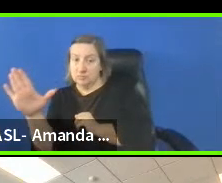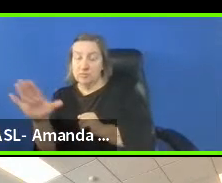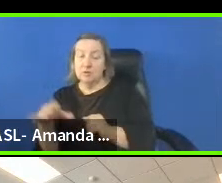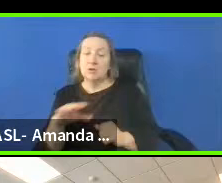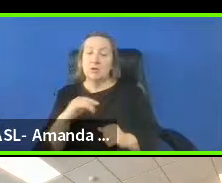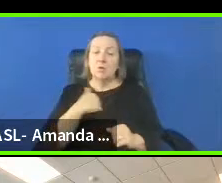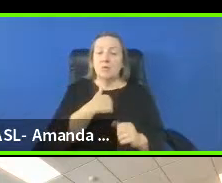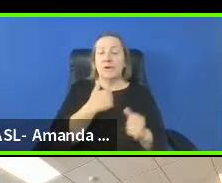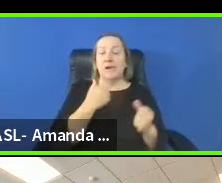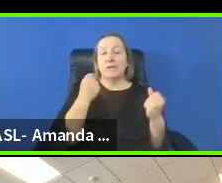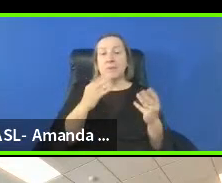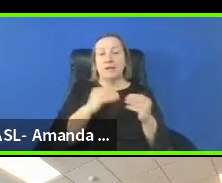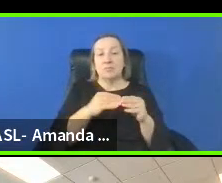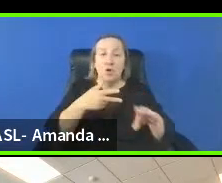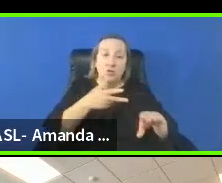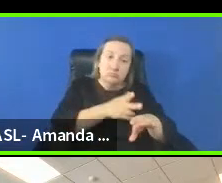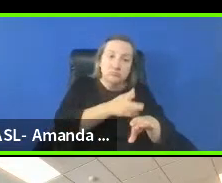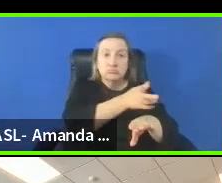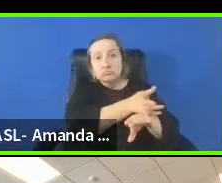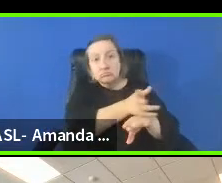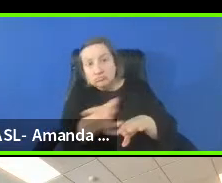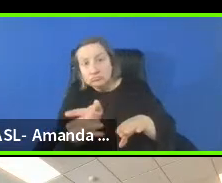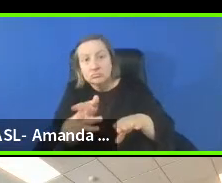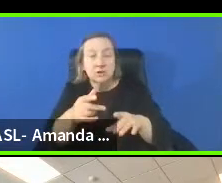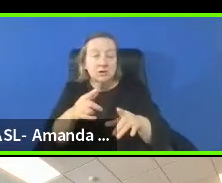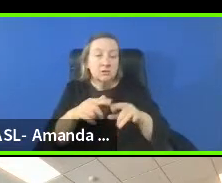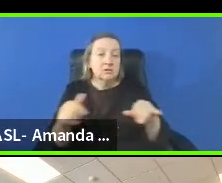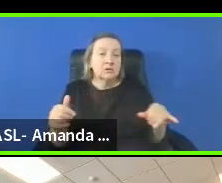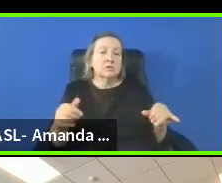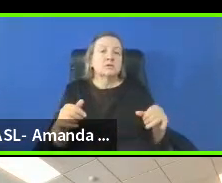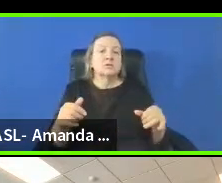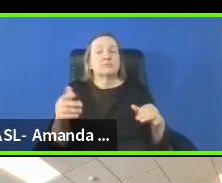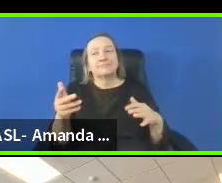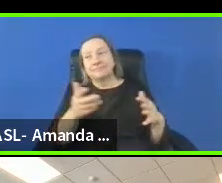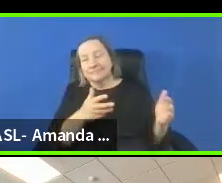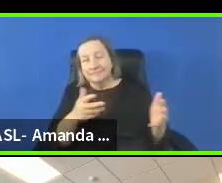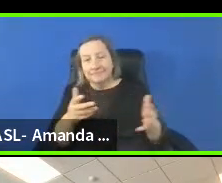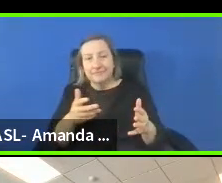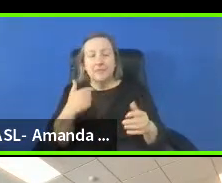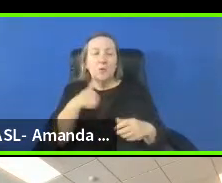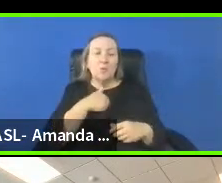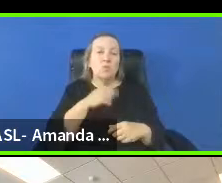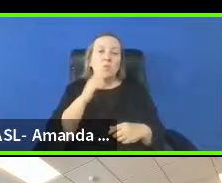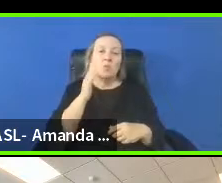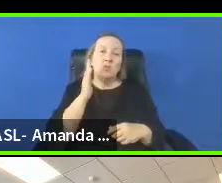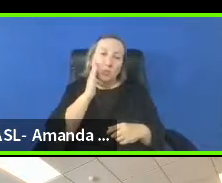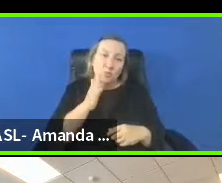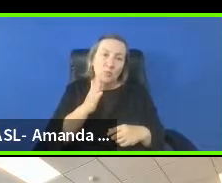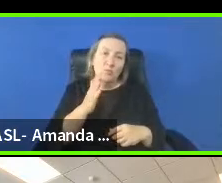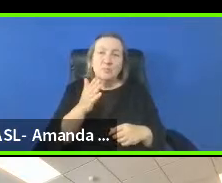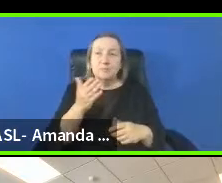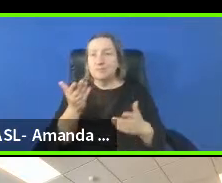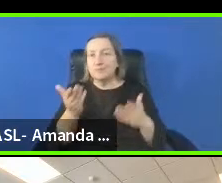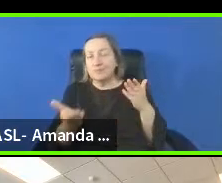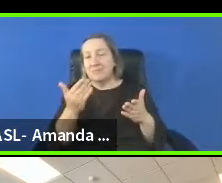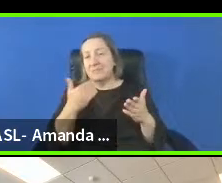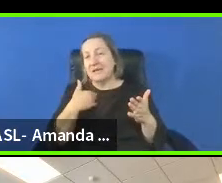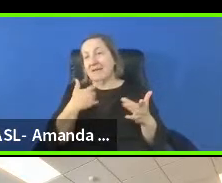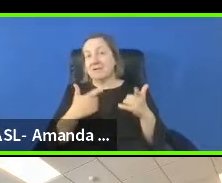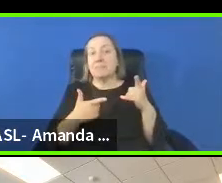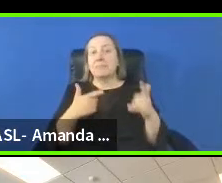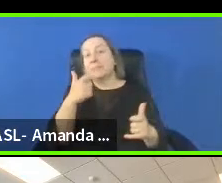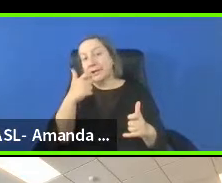much more interchanges. And so we will have probably a